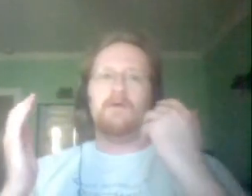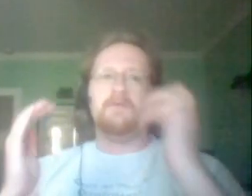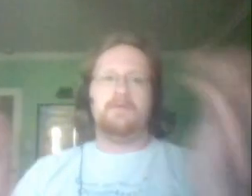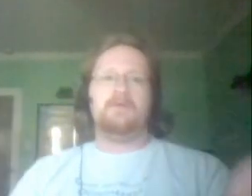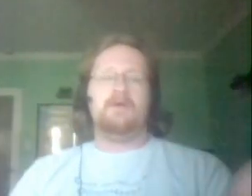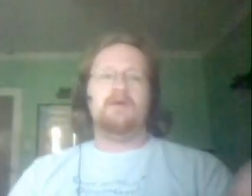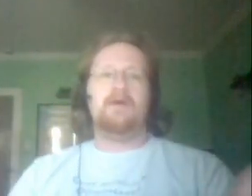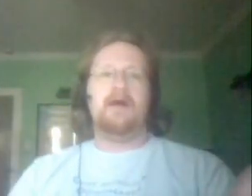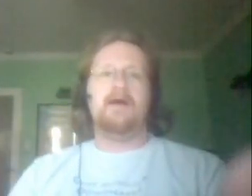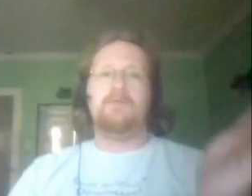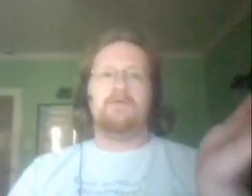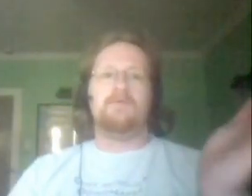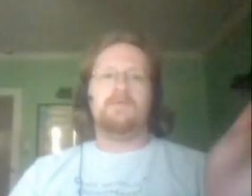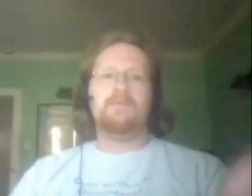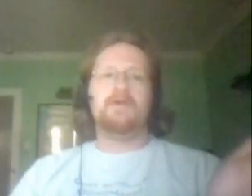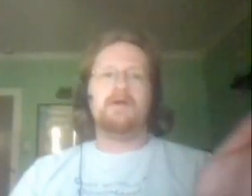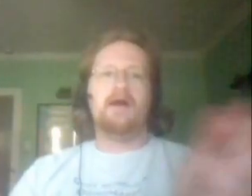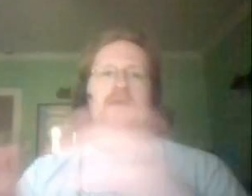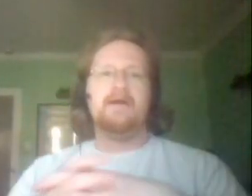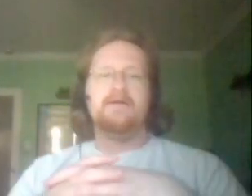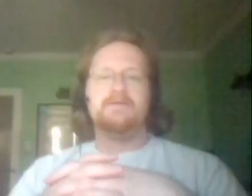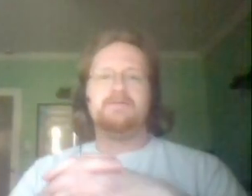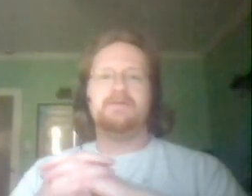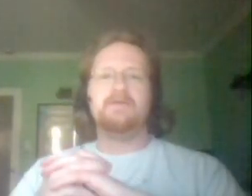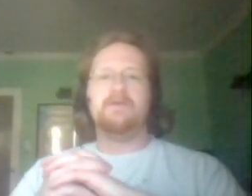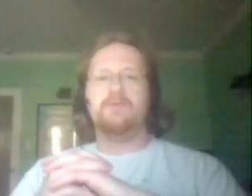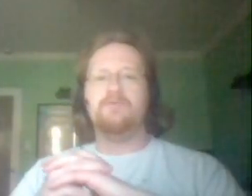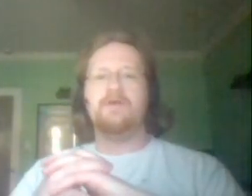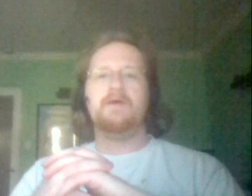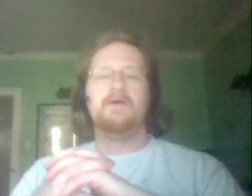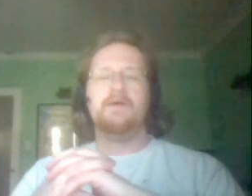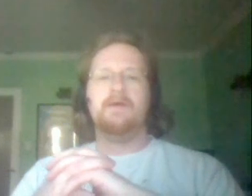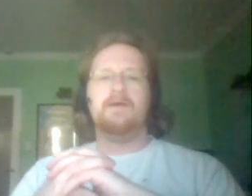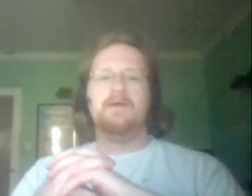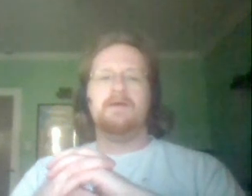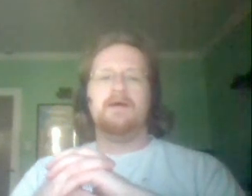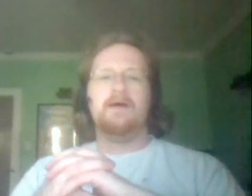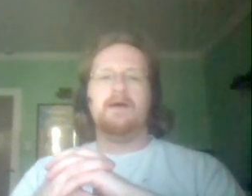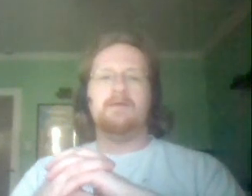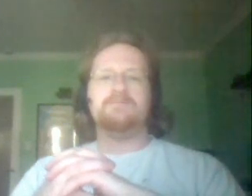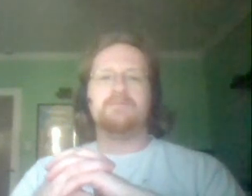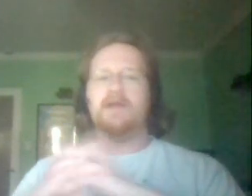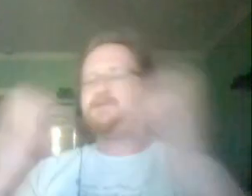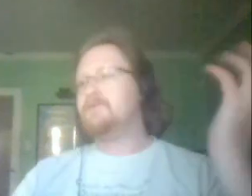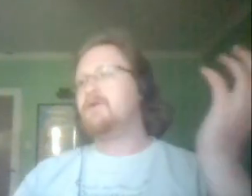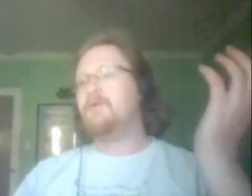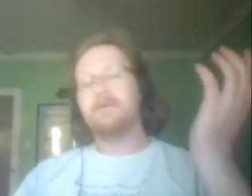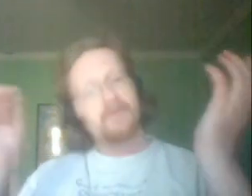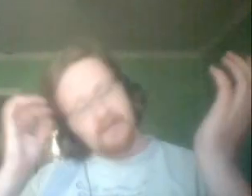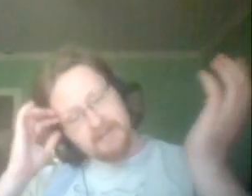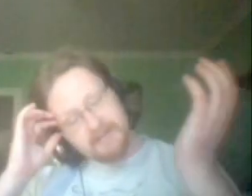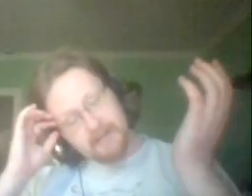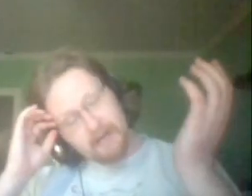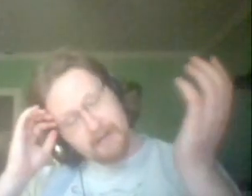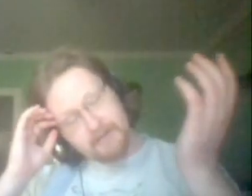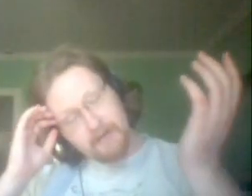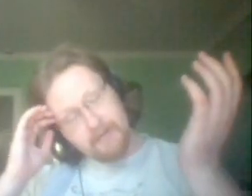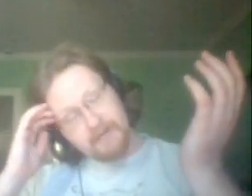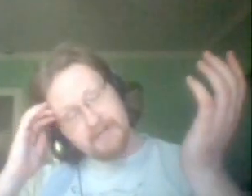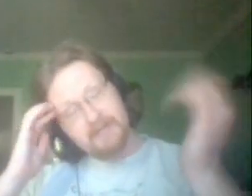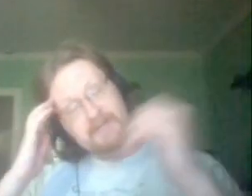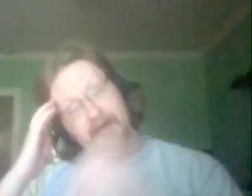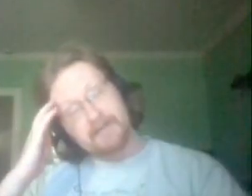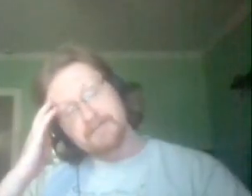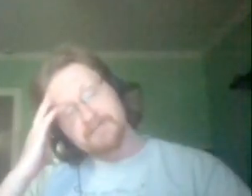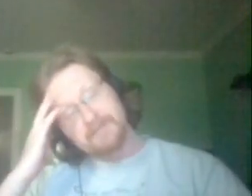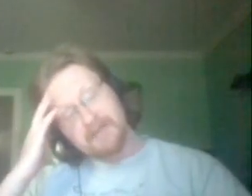So, here we have rubbing your eye during a movie. Not sure where they're going with this. He's going with